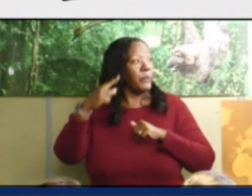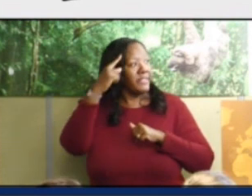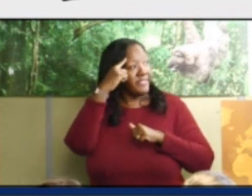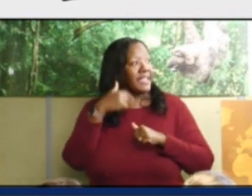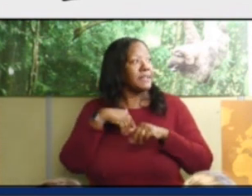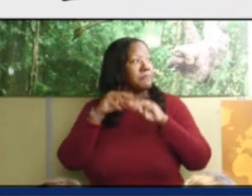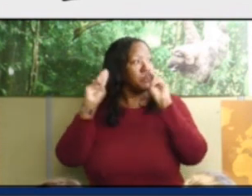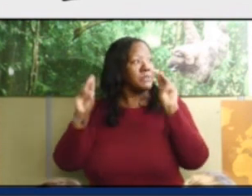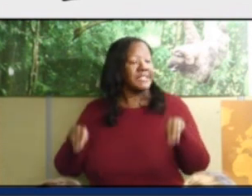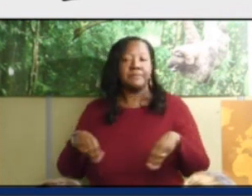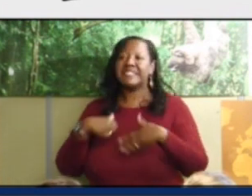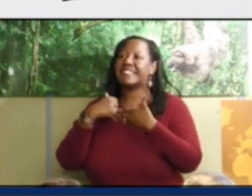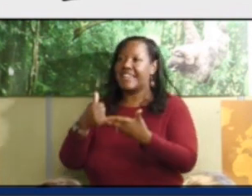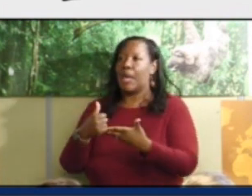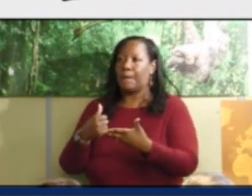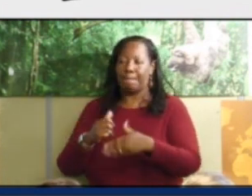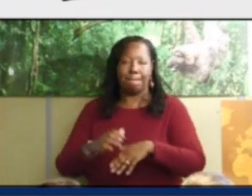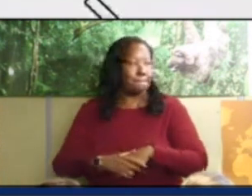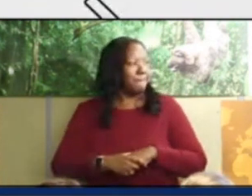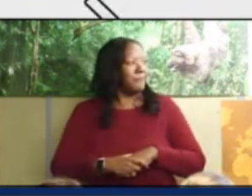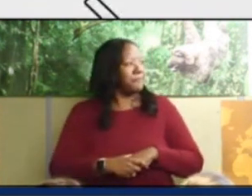through exhibitions.